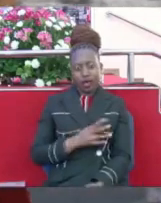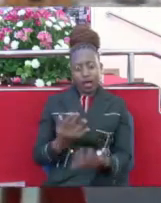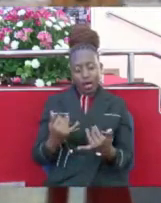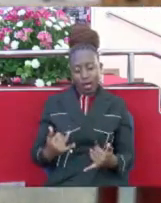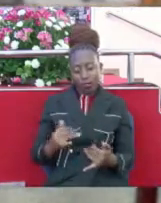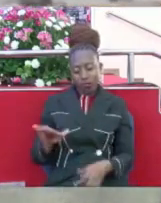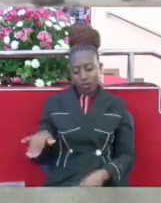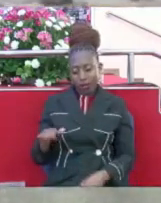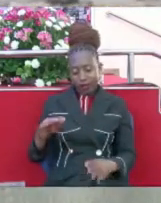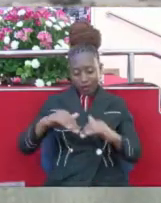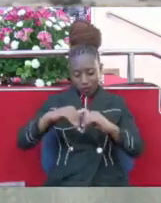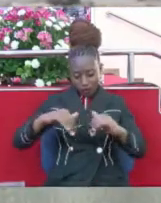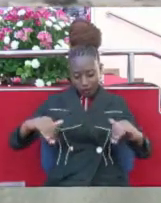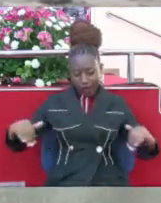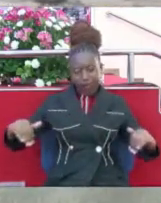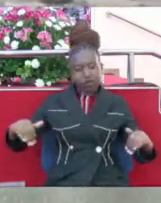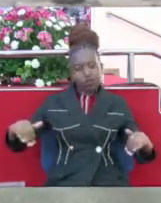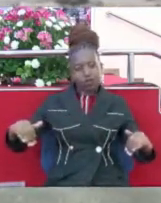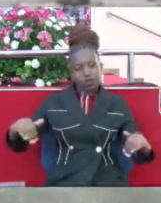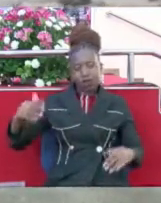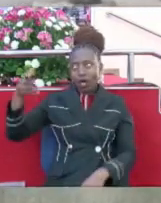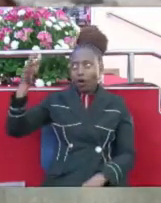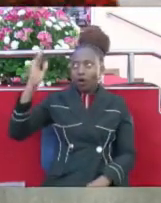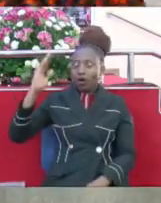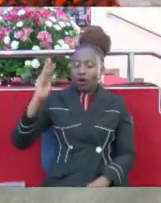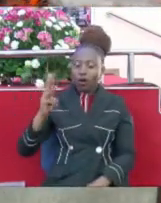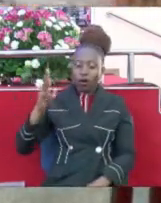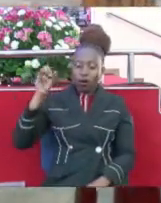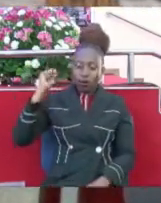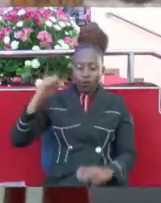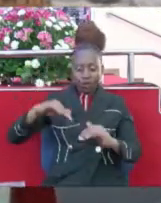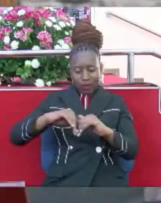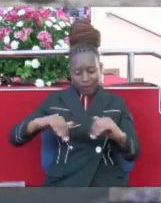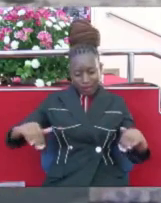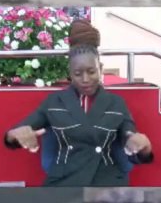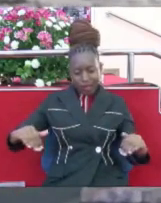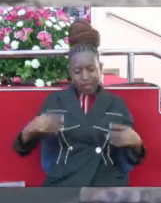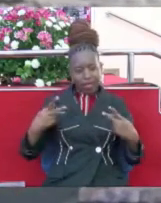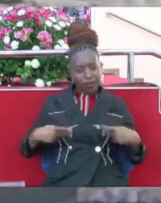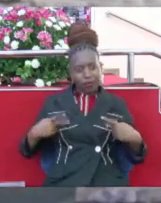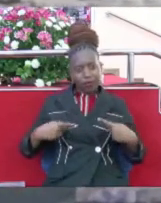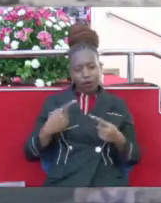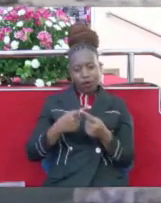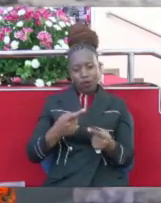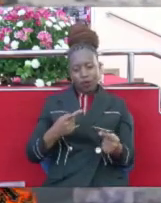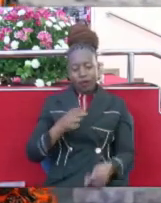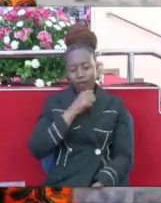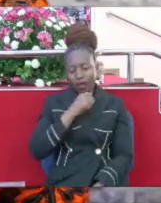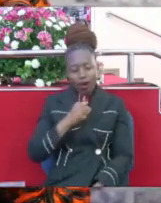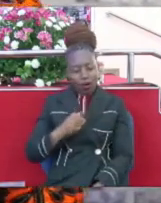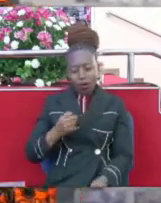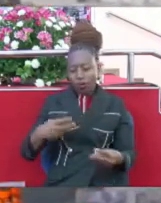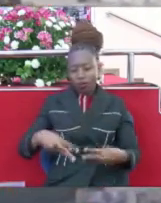Ni pahali pa utenganisho. God was separating them from their old way of life. Bwana alikuwa anawatenganisha na hali yao ya kale